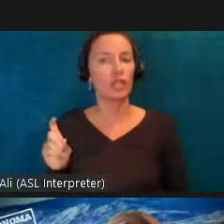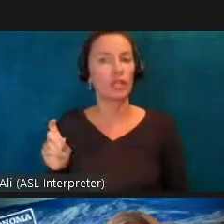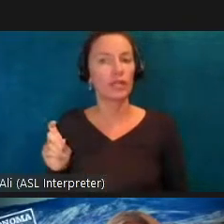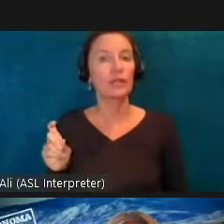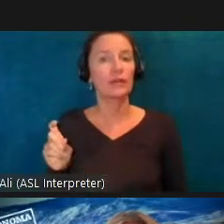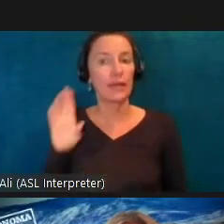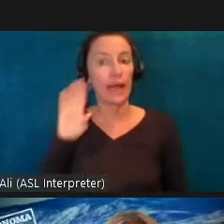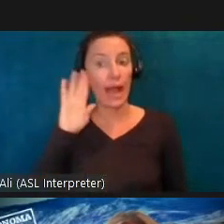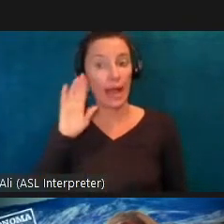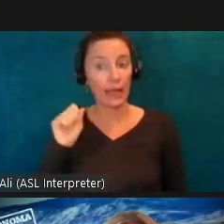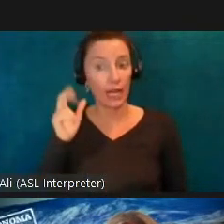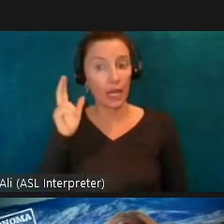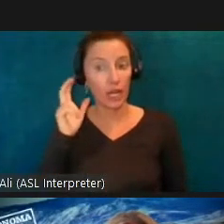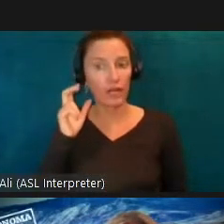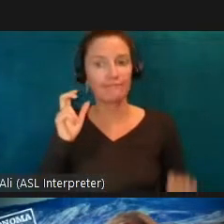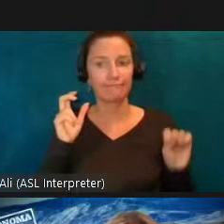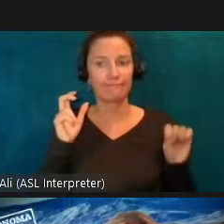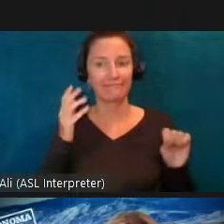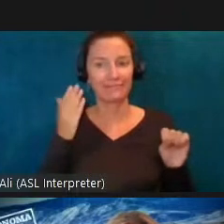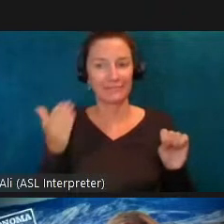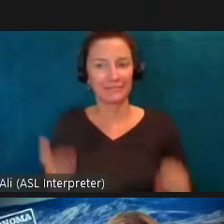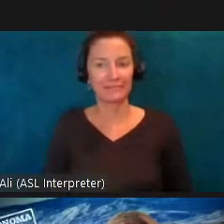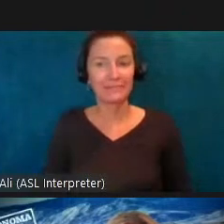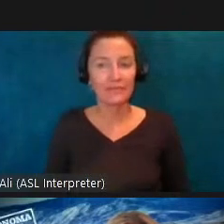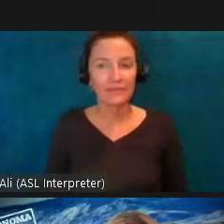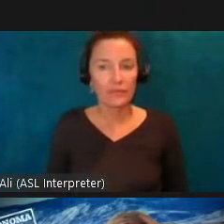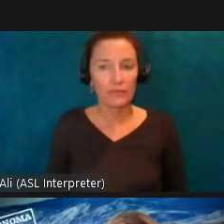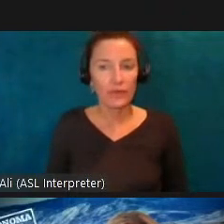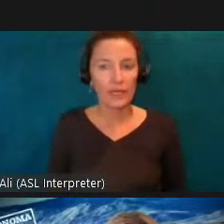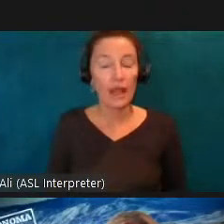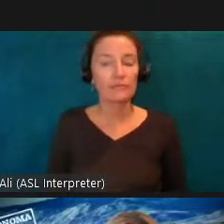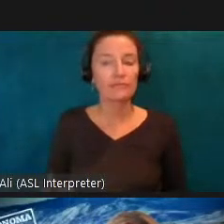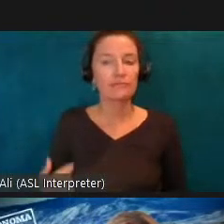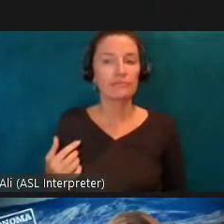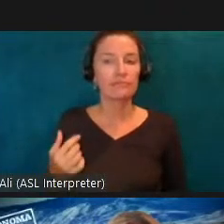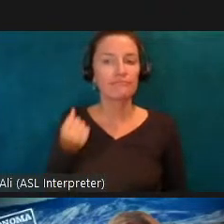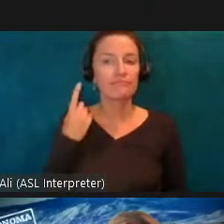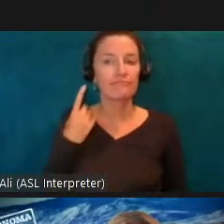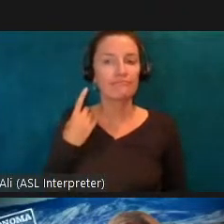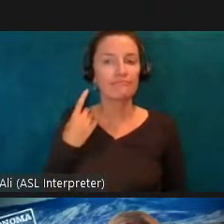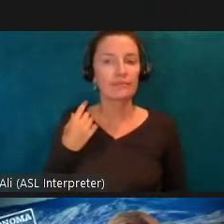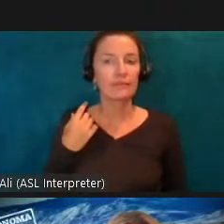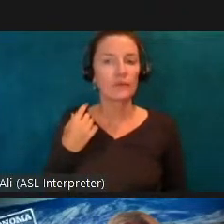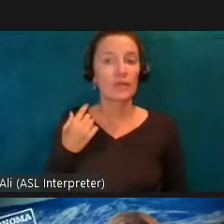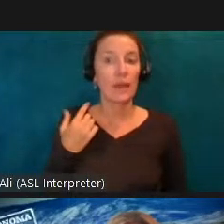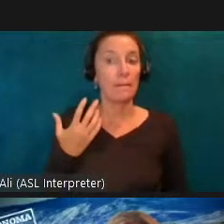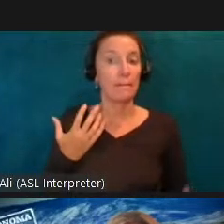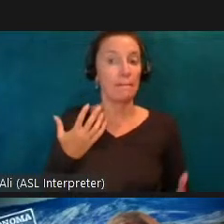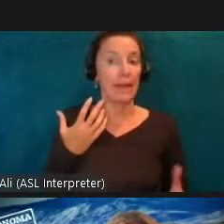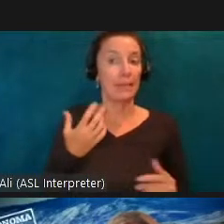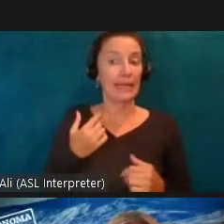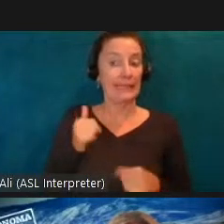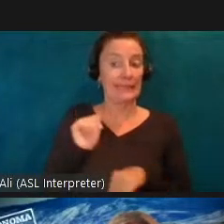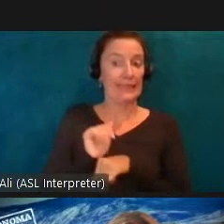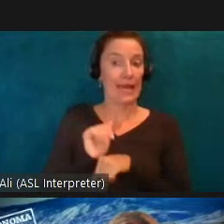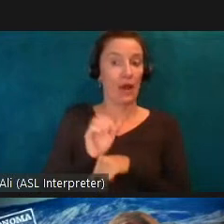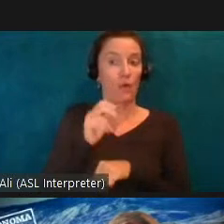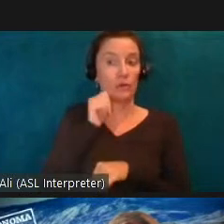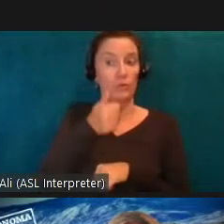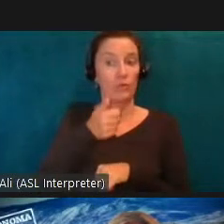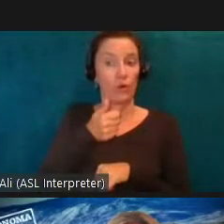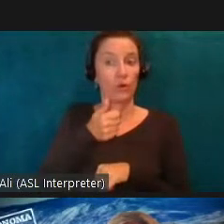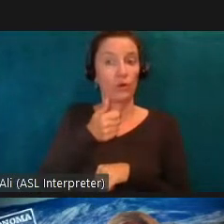Hi, can you hear me? You're on. Okay. I understand that we may hear as early as tonight or tomorrow